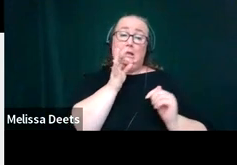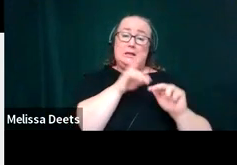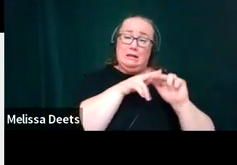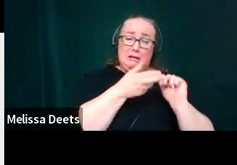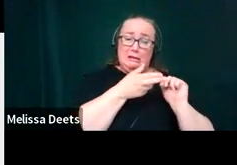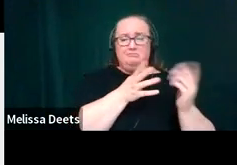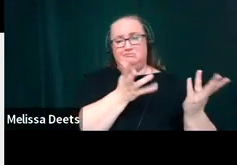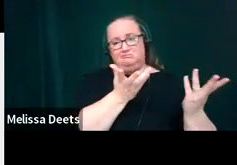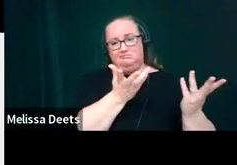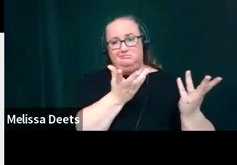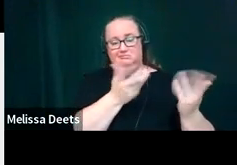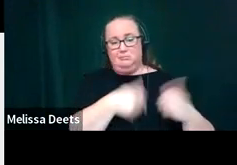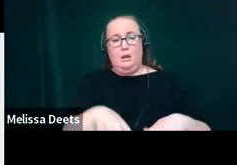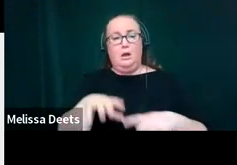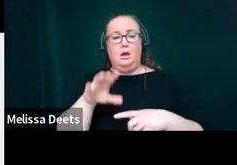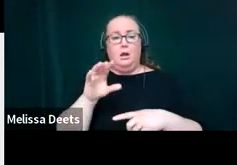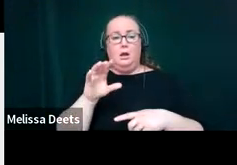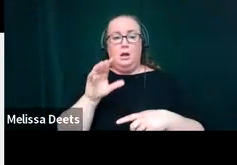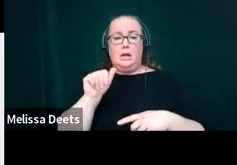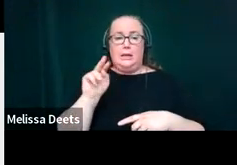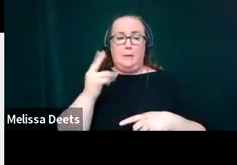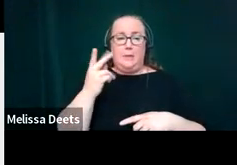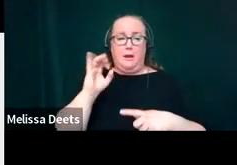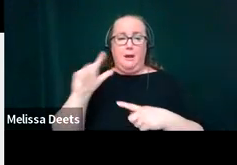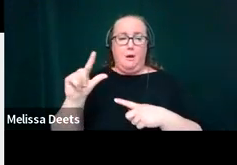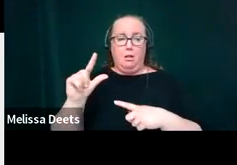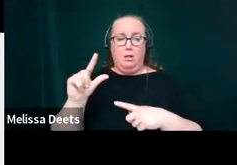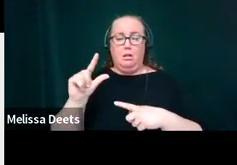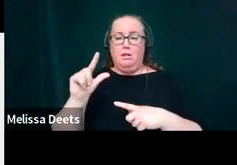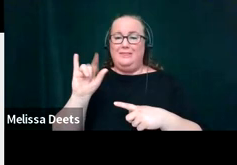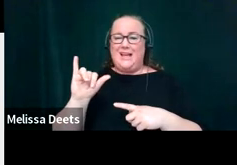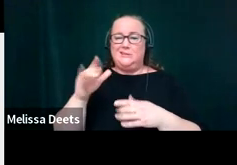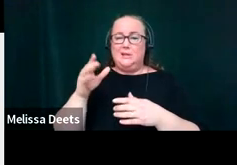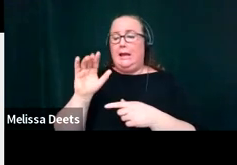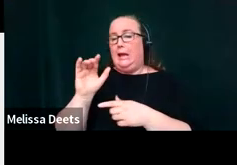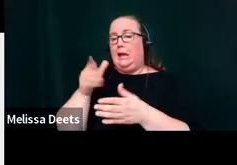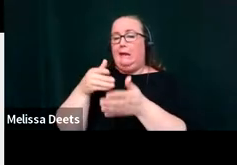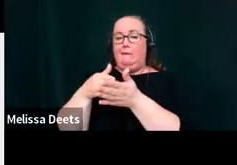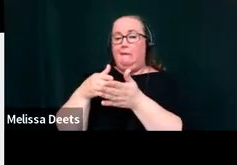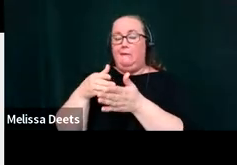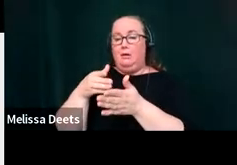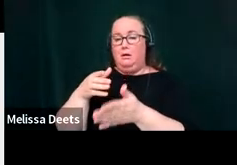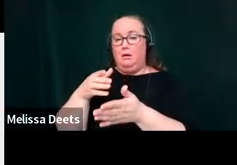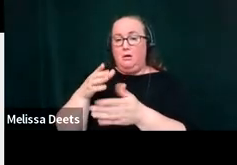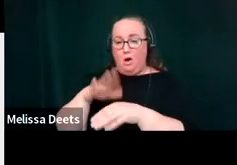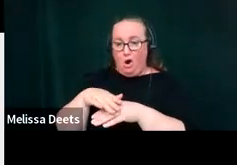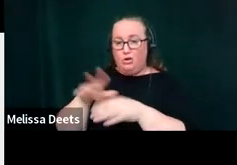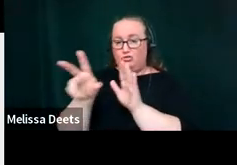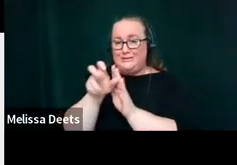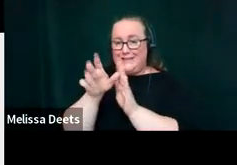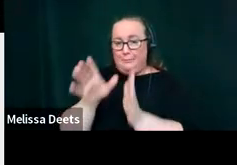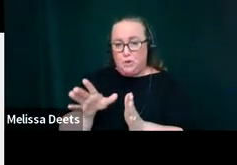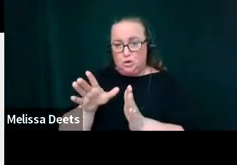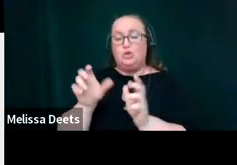So cannabidiol, which acts as the antagonist on the CB1 receptor, may actually increase the eye